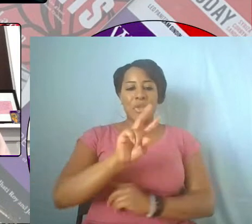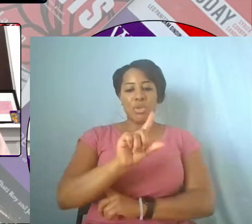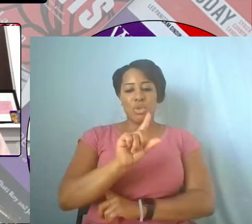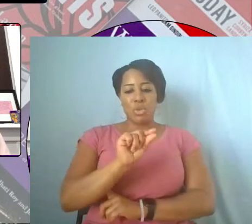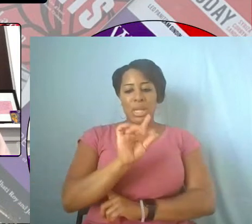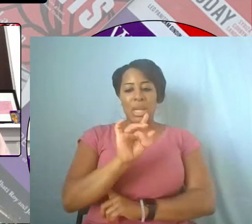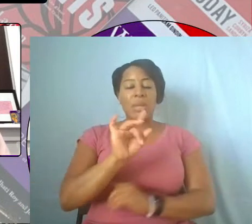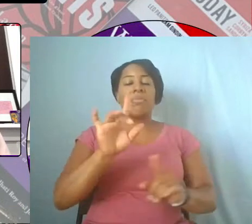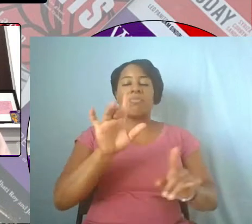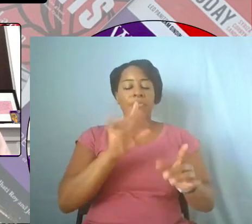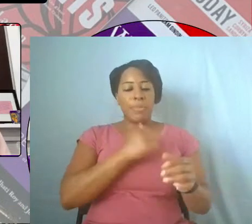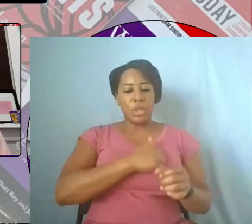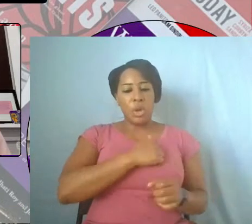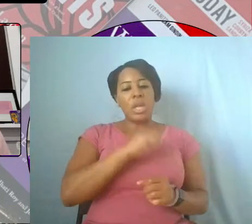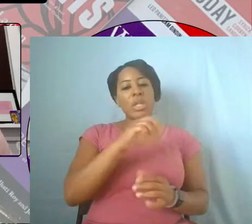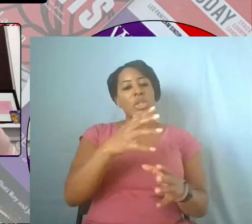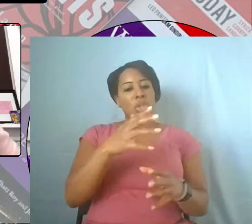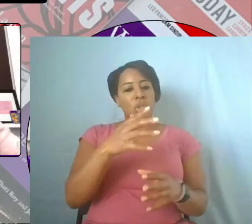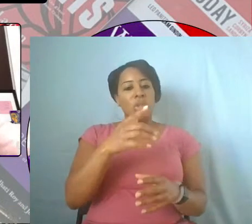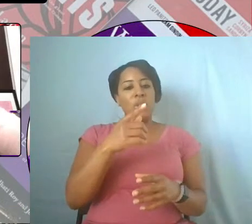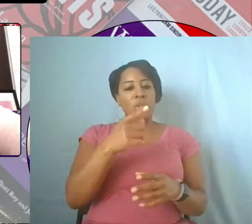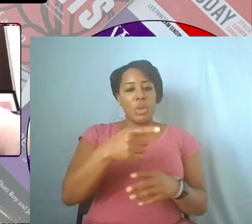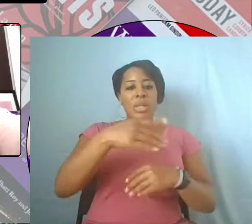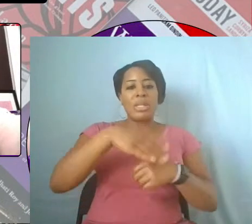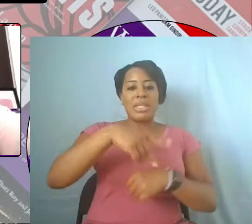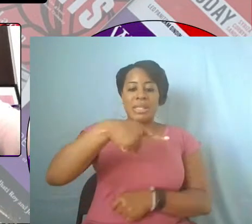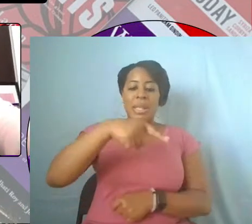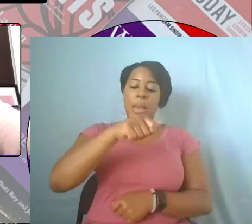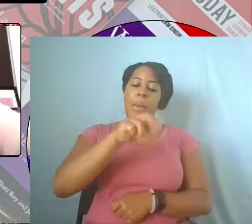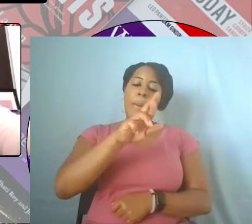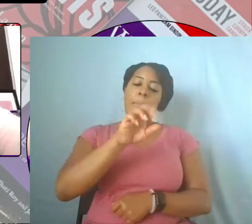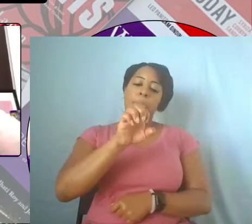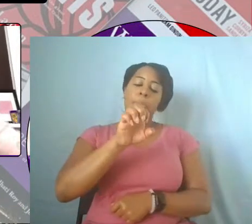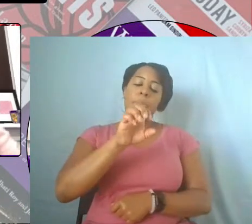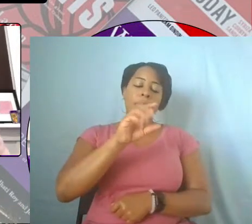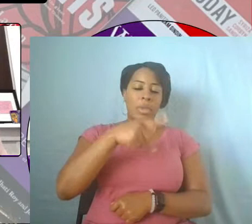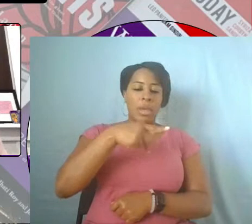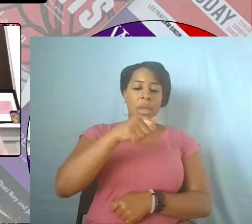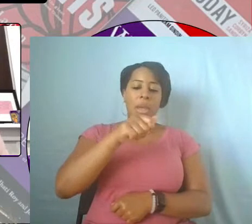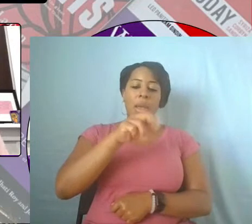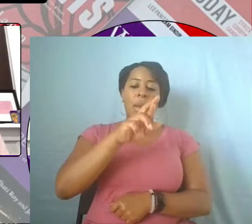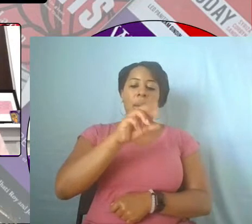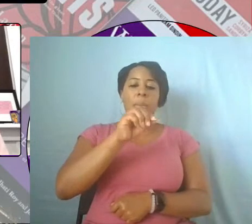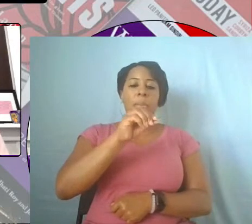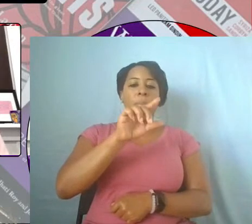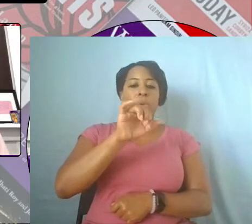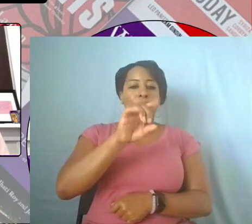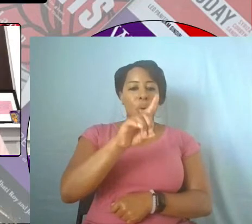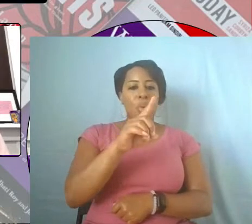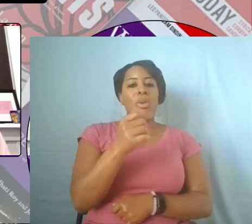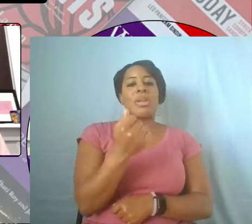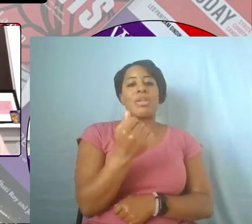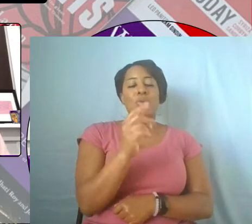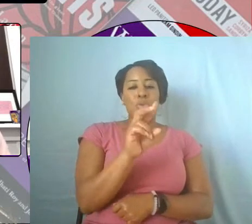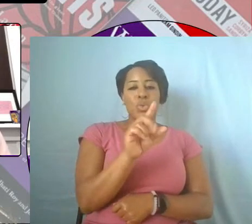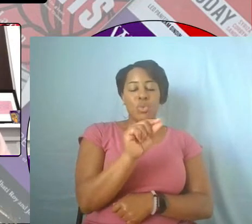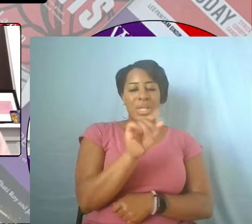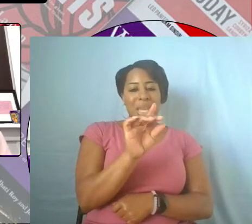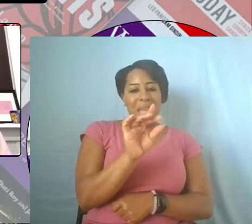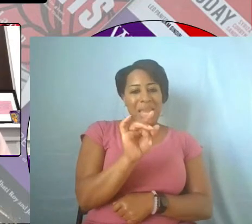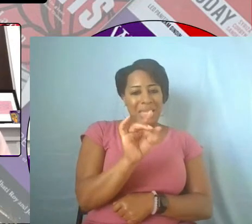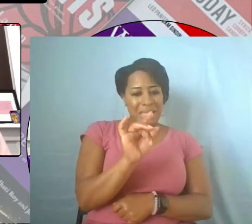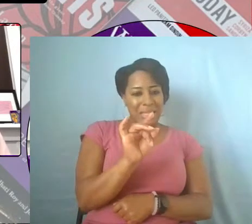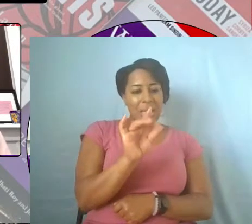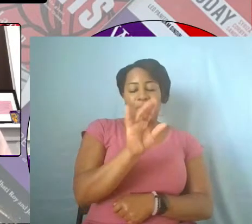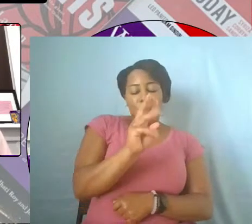Receive parole in 2018, and Governor Jerry Brown commuted her life sentence in 2017. Kelly will